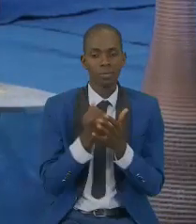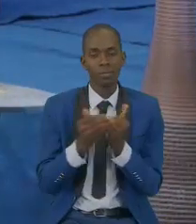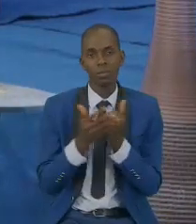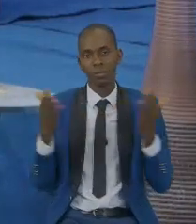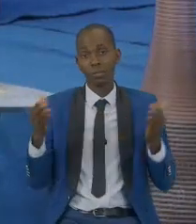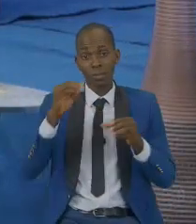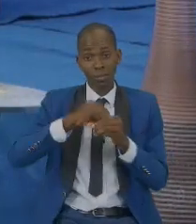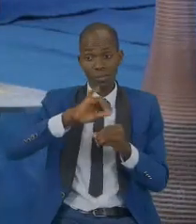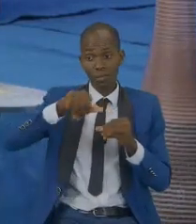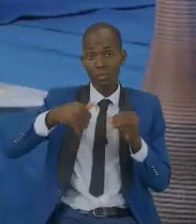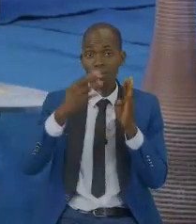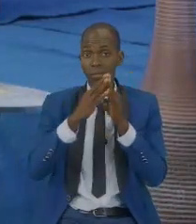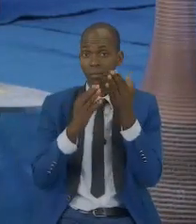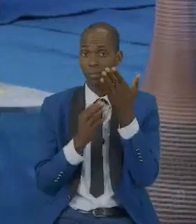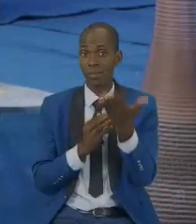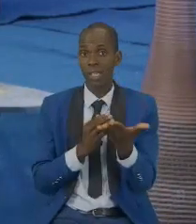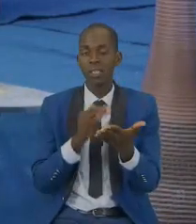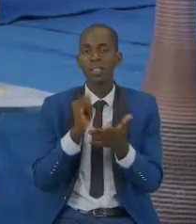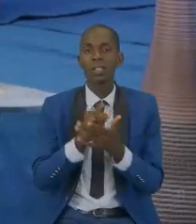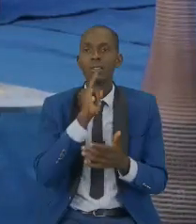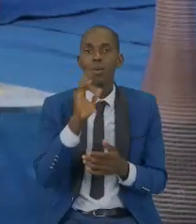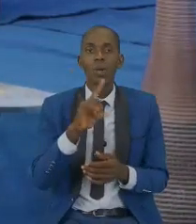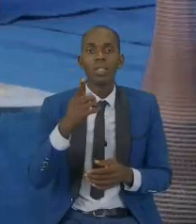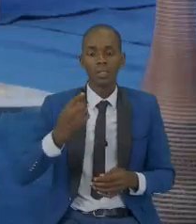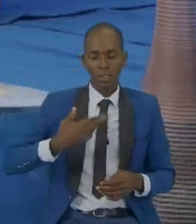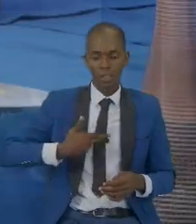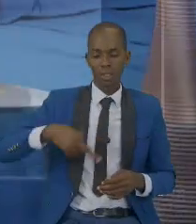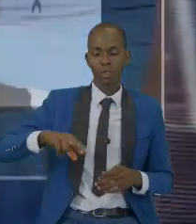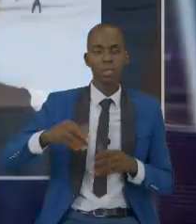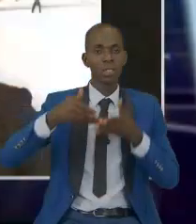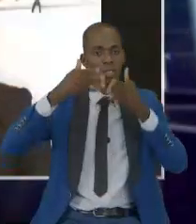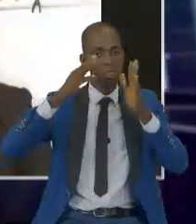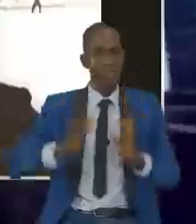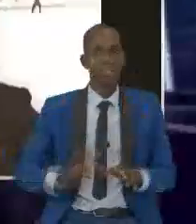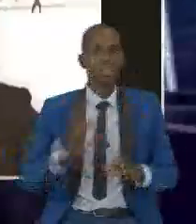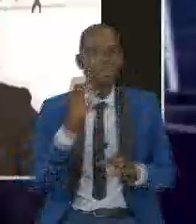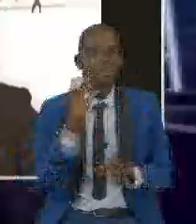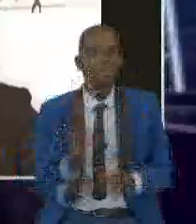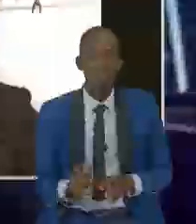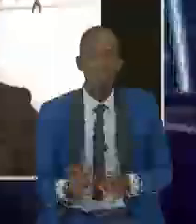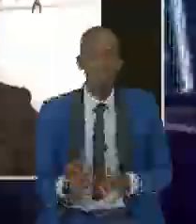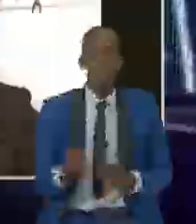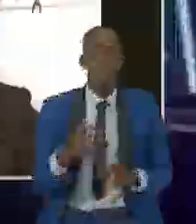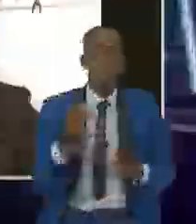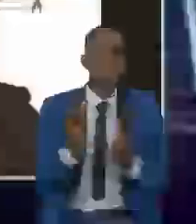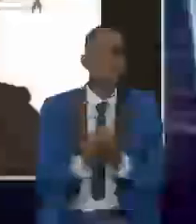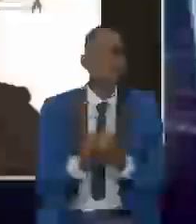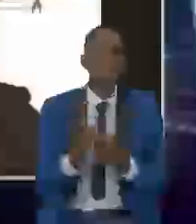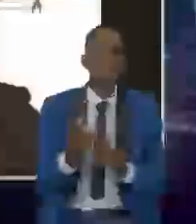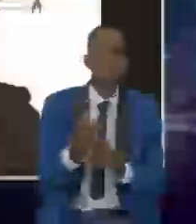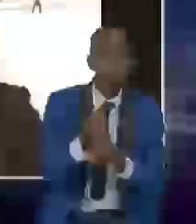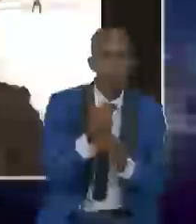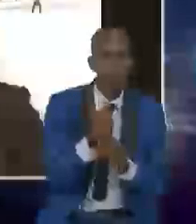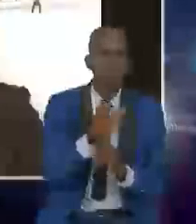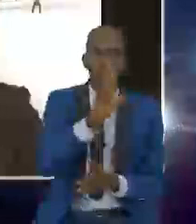in Jerusalem. That's where the Pharisees upheld the tradition of the fathers